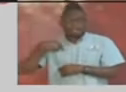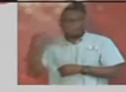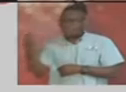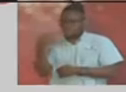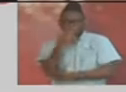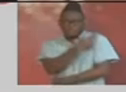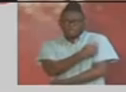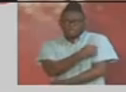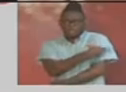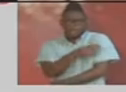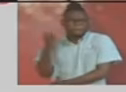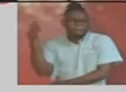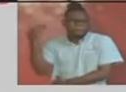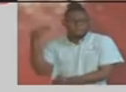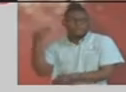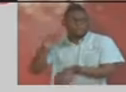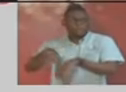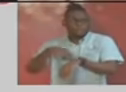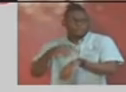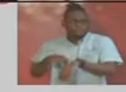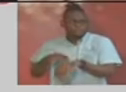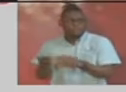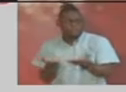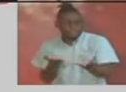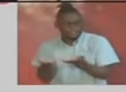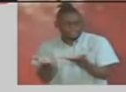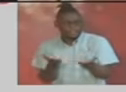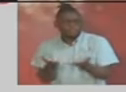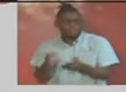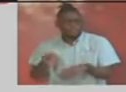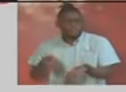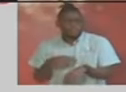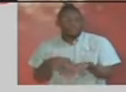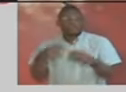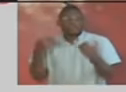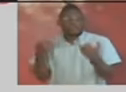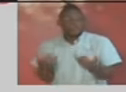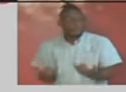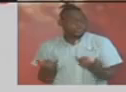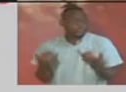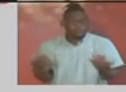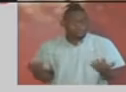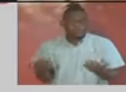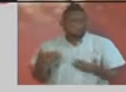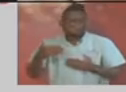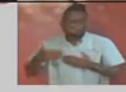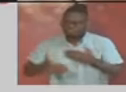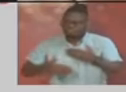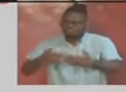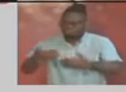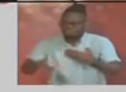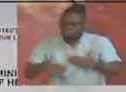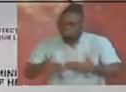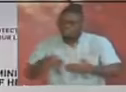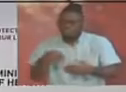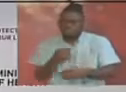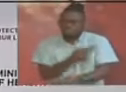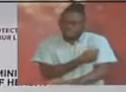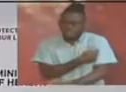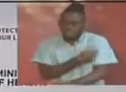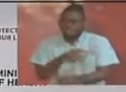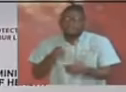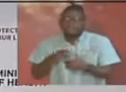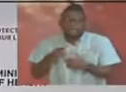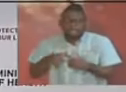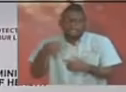point in time. And as the epidemic progresses and vaccines are delivered, then we make some decisions further on. Thank you very much. We go now